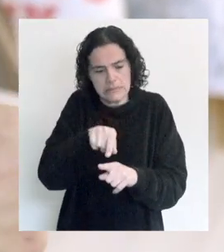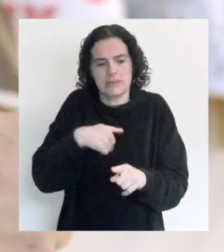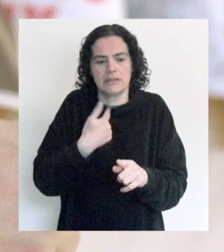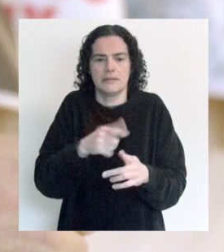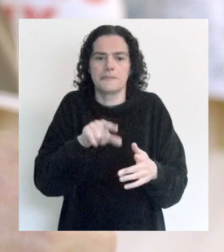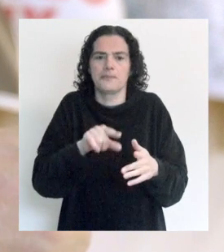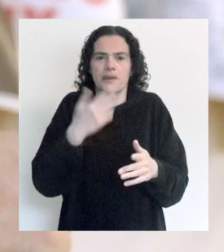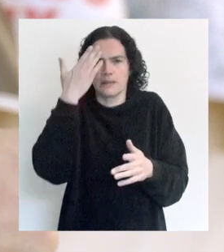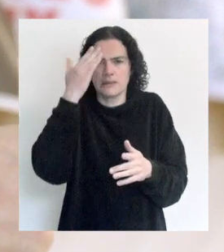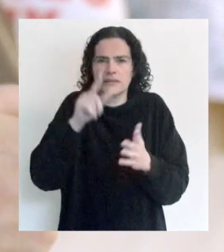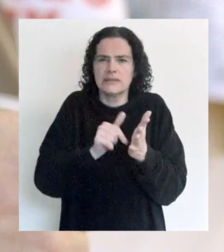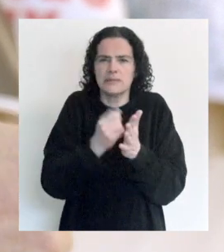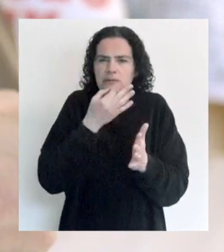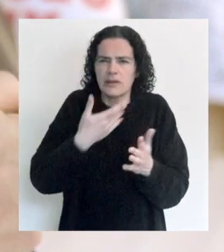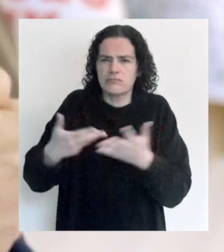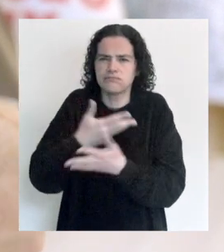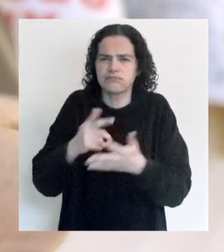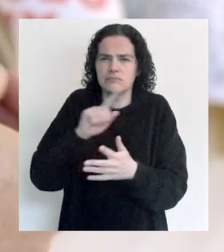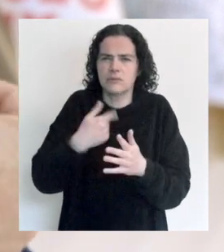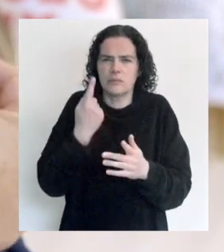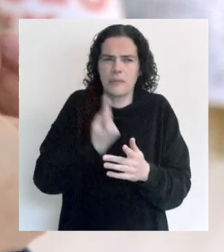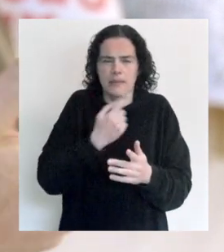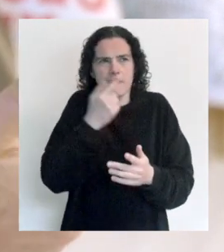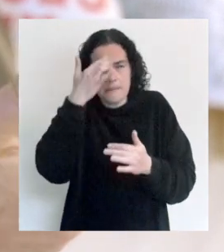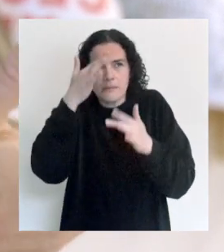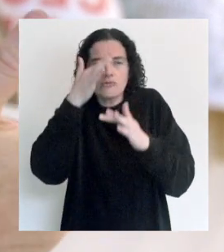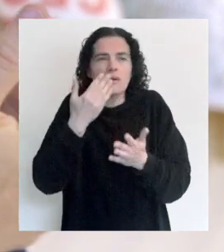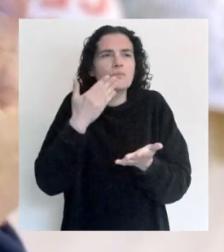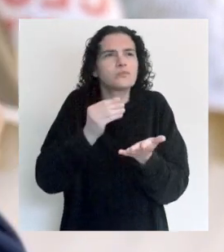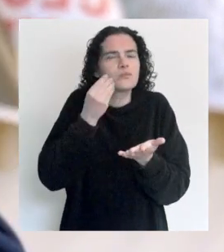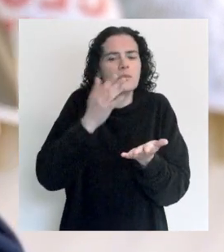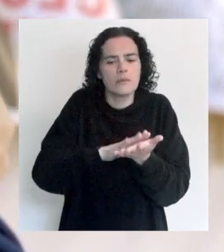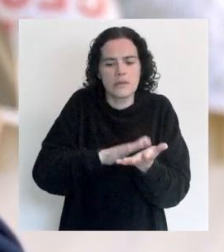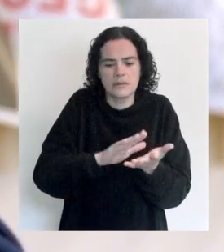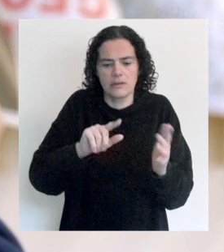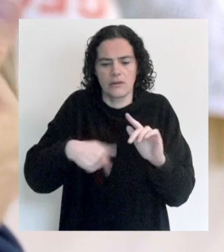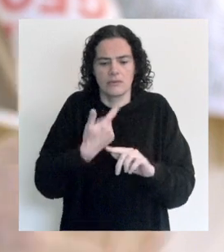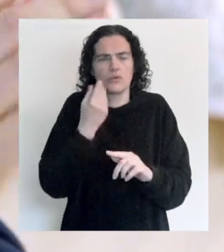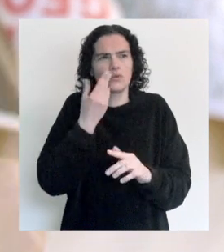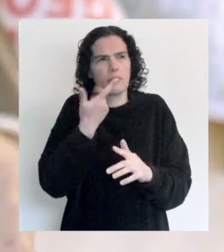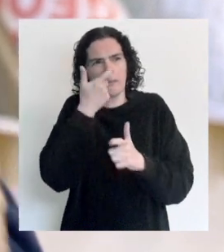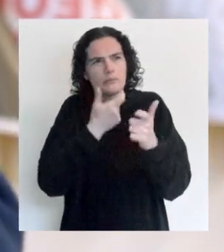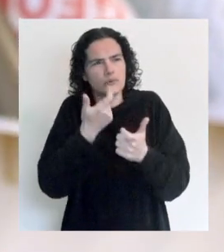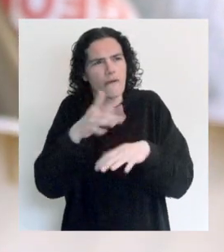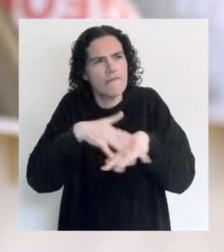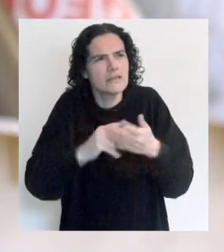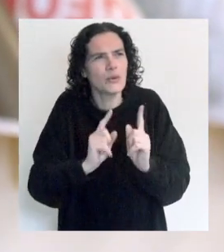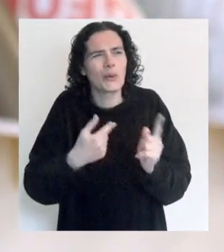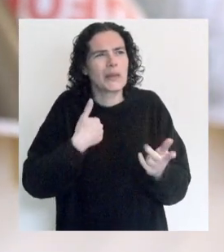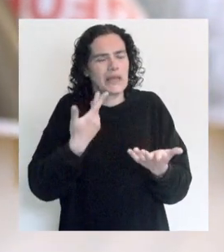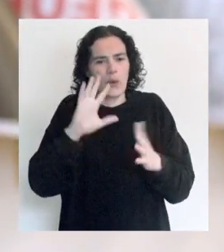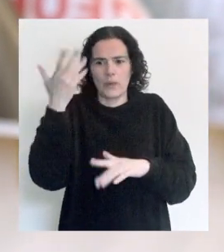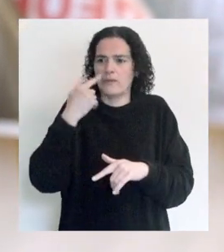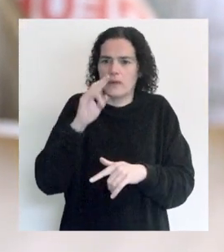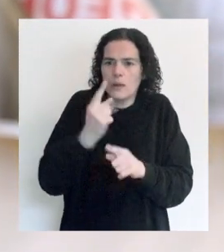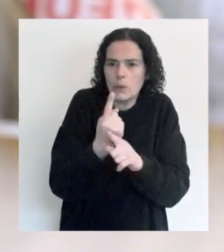and Edouard Glissant always talked about that. We have the homogenized globalization, but we have also ever-growing counter-reaction to globalization, and